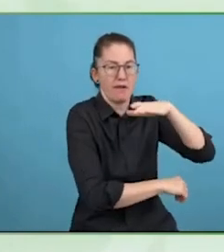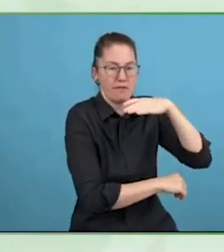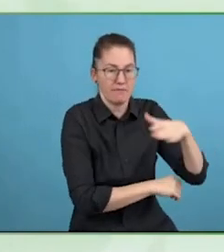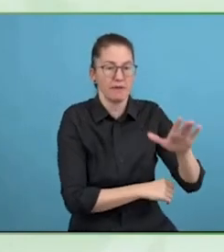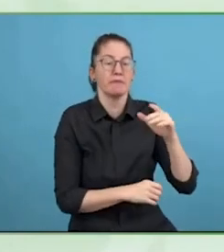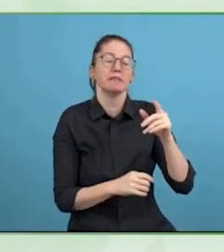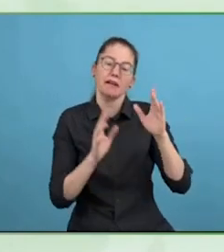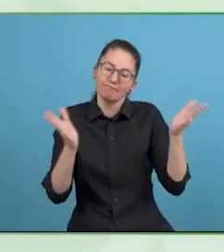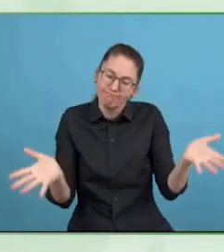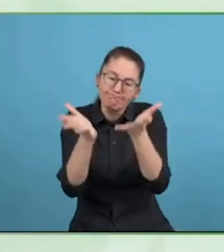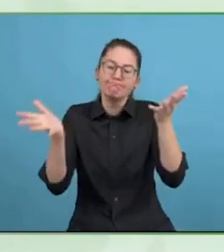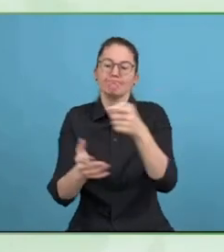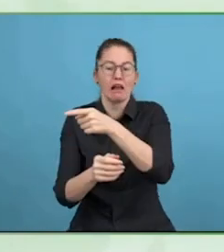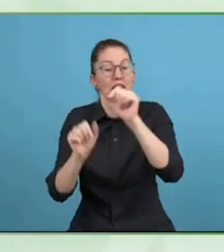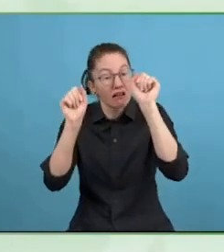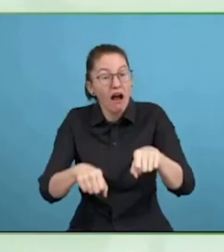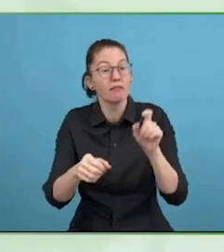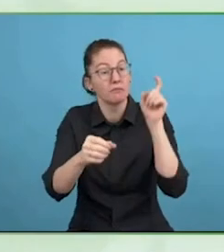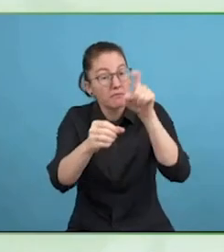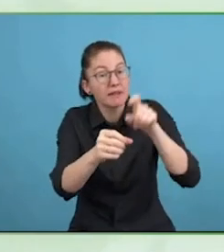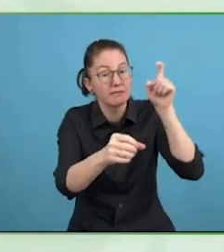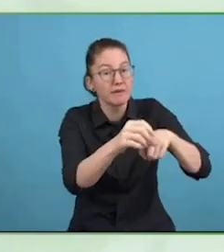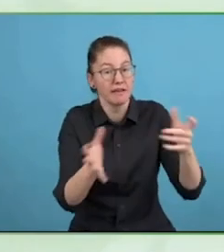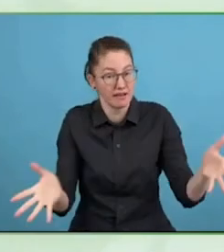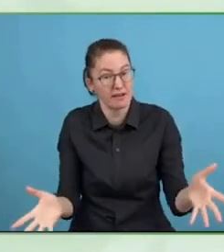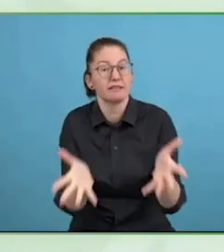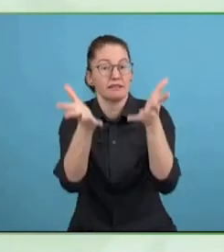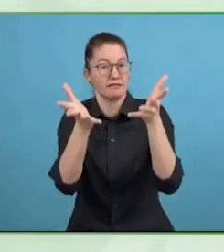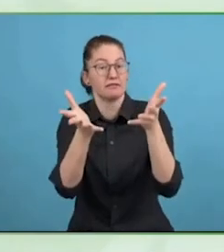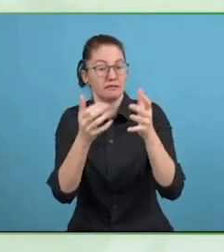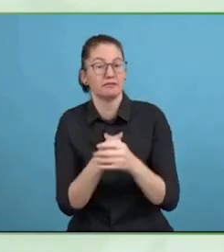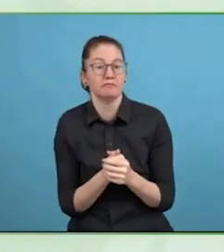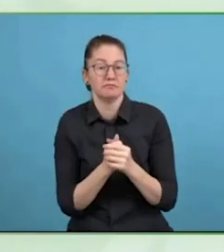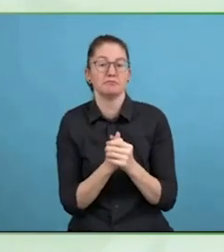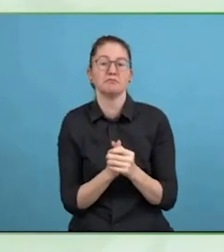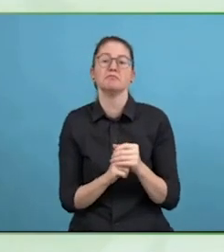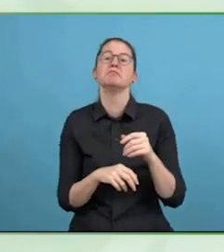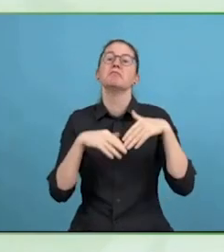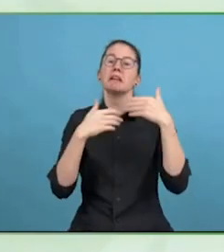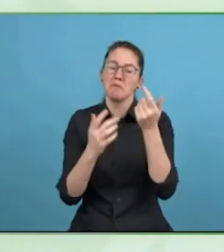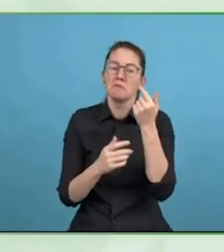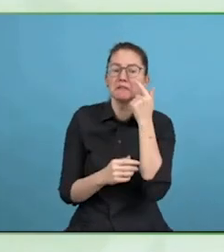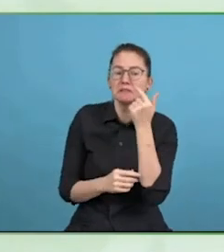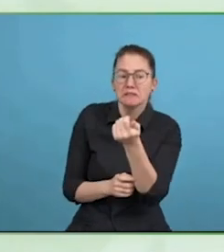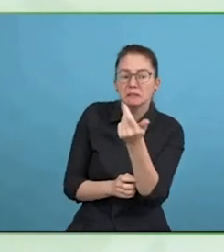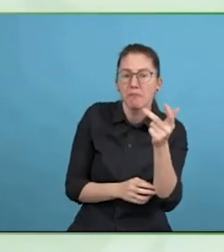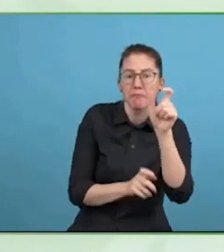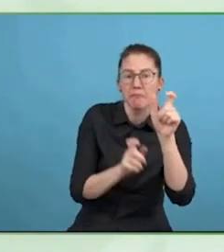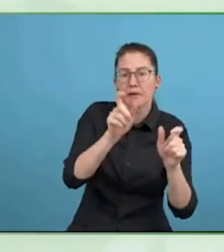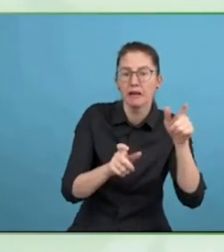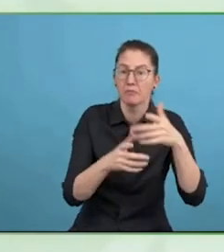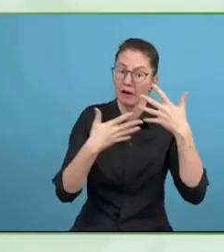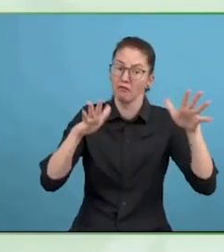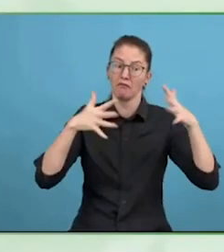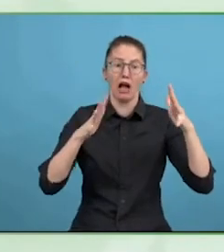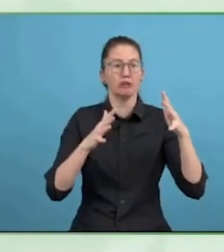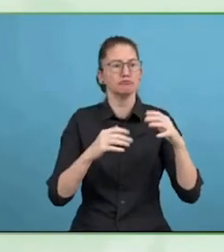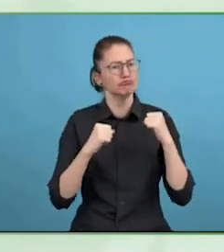the reality, how it works, how it operates. Can you give examples on what we can find there, how it